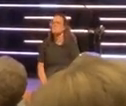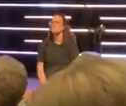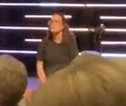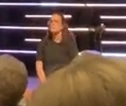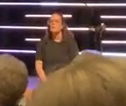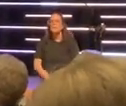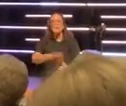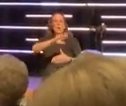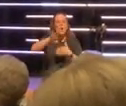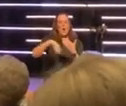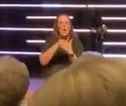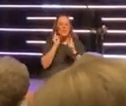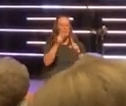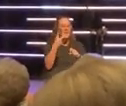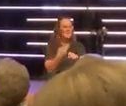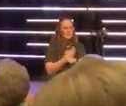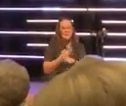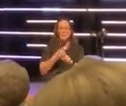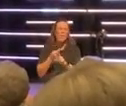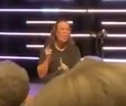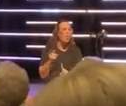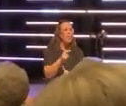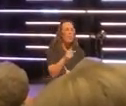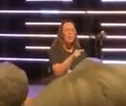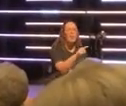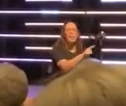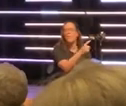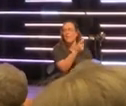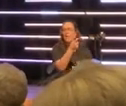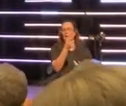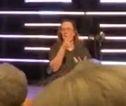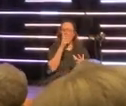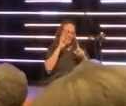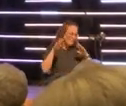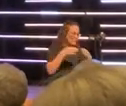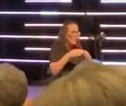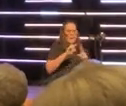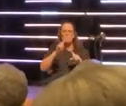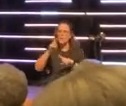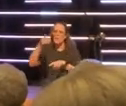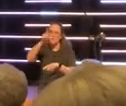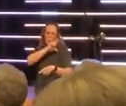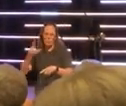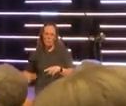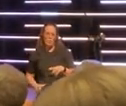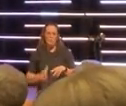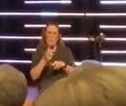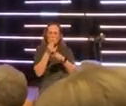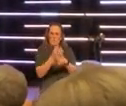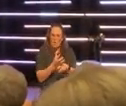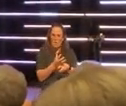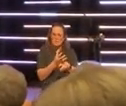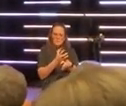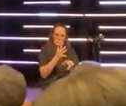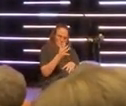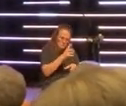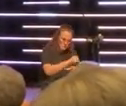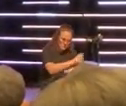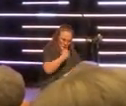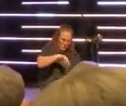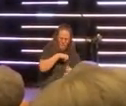All of us like sheep have gone astray. Each of us has turned his own way, but the Lord has caused the iniquity of us to fall